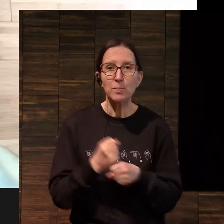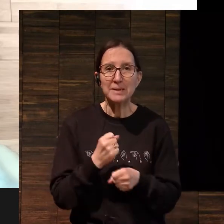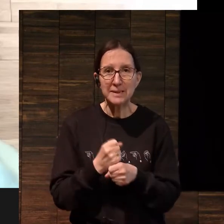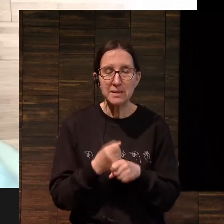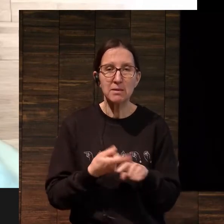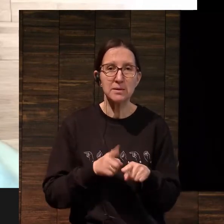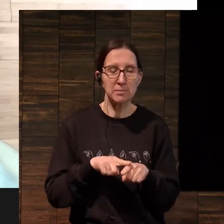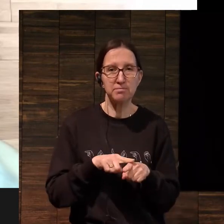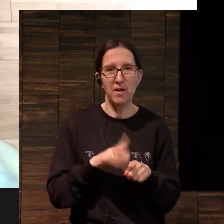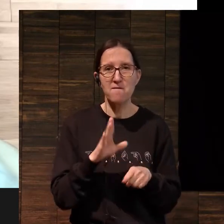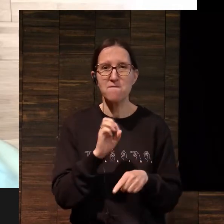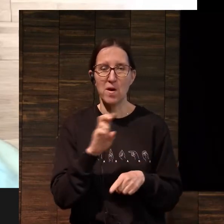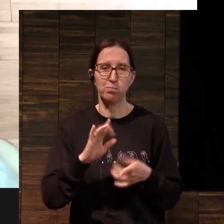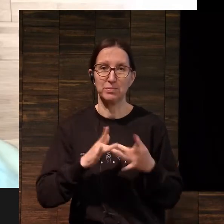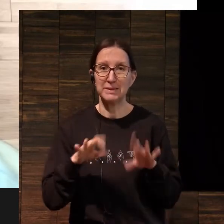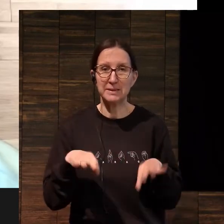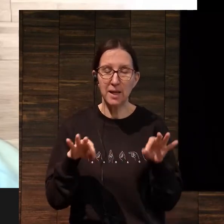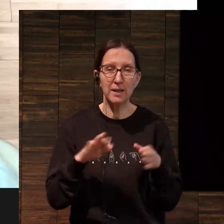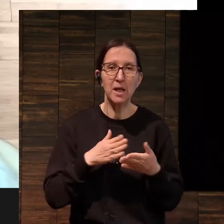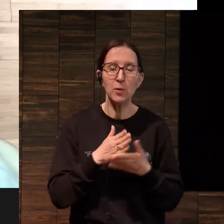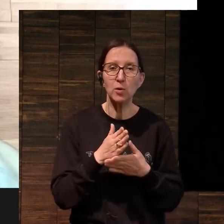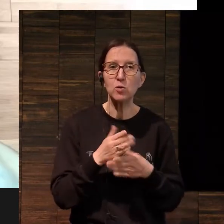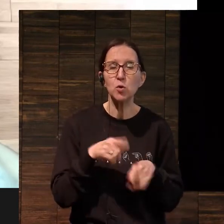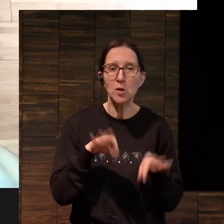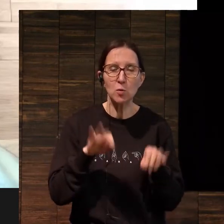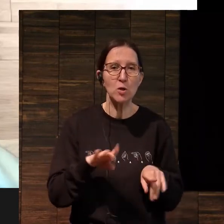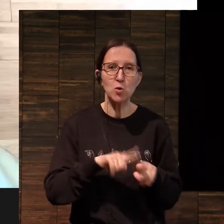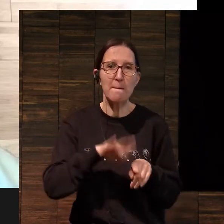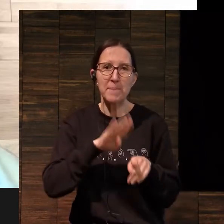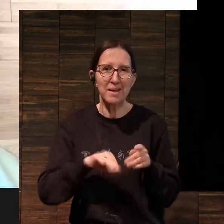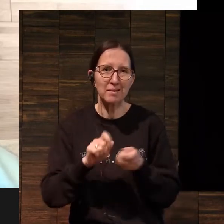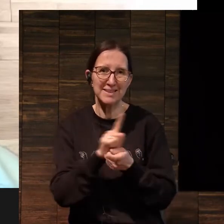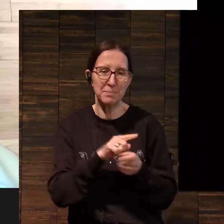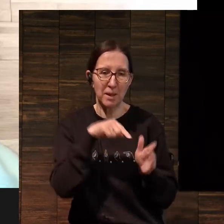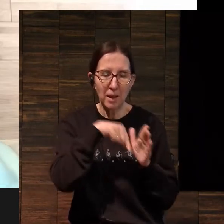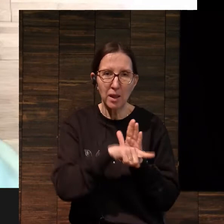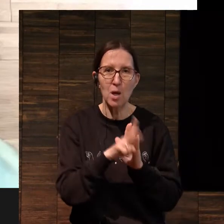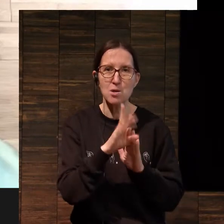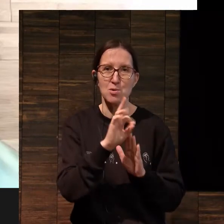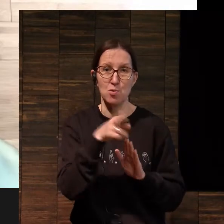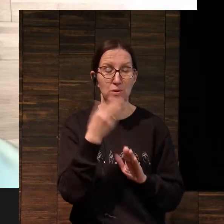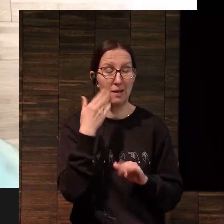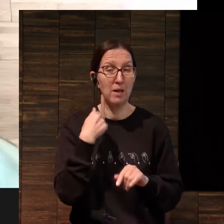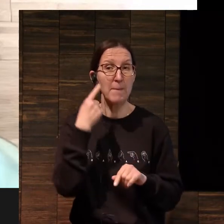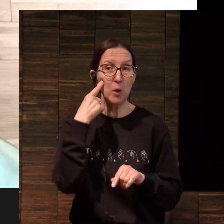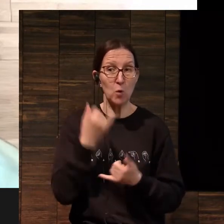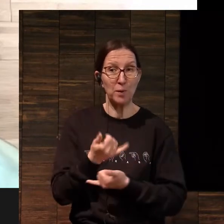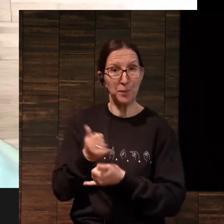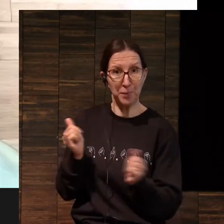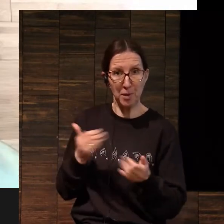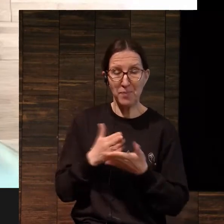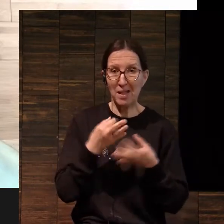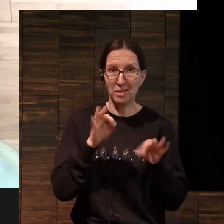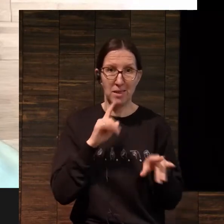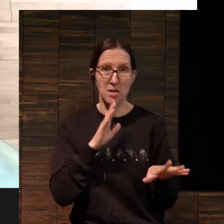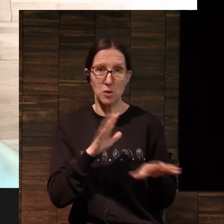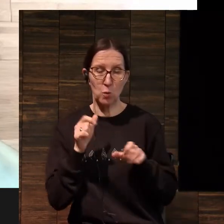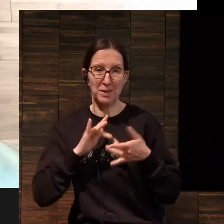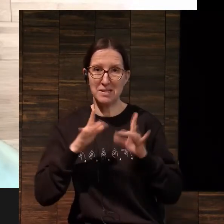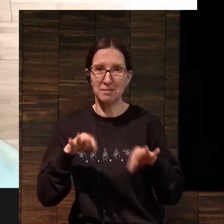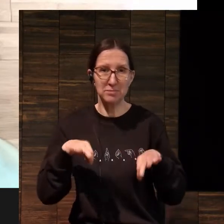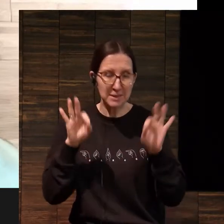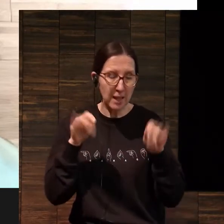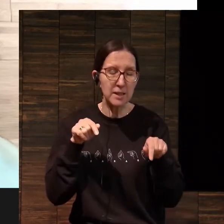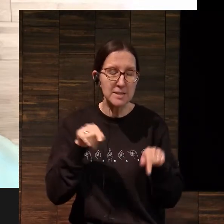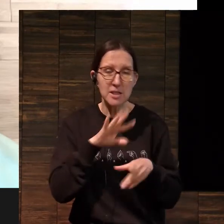code itself? So when you think about accessibility on a website, it's not just the code. It's not just a